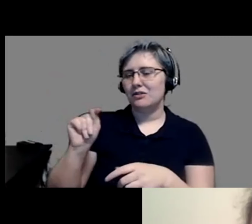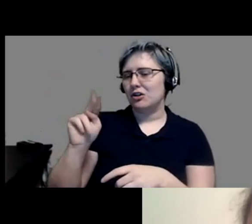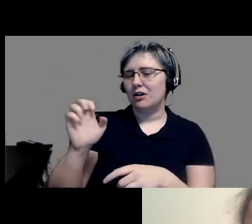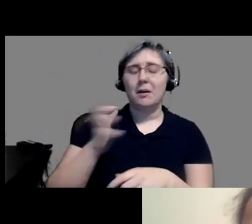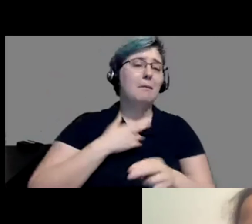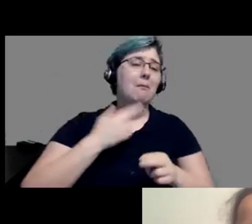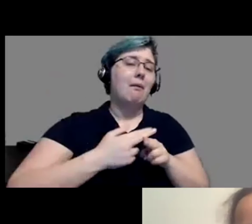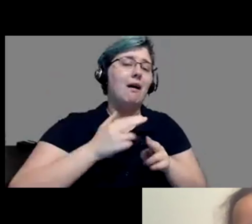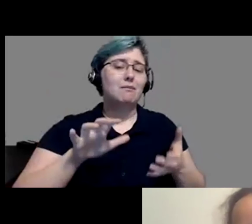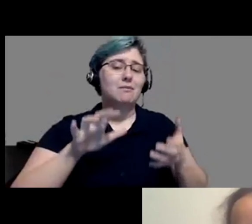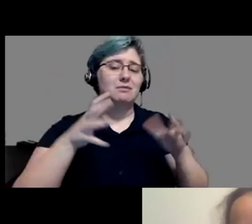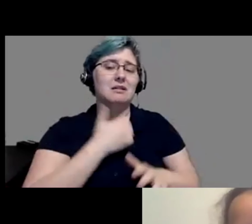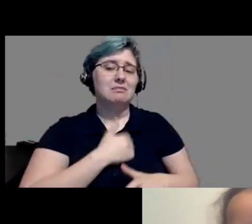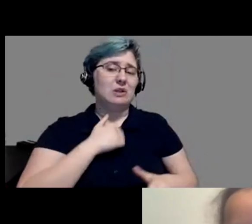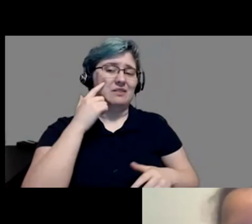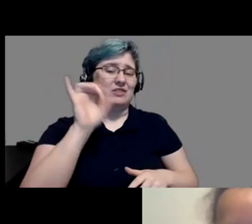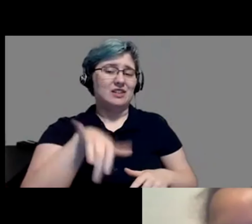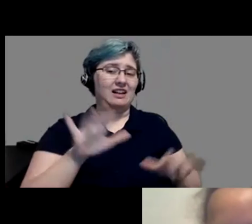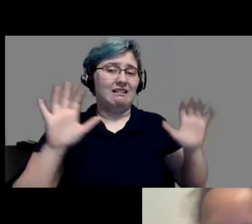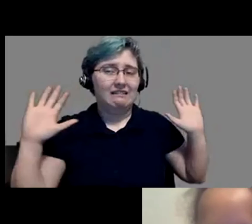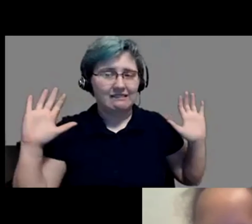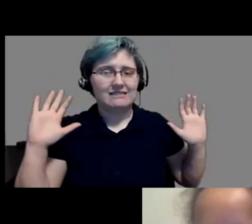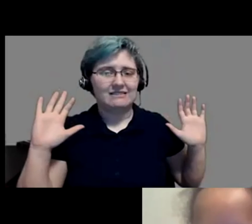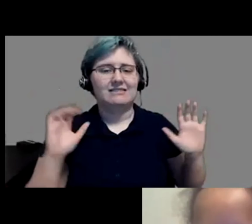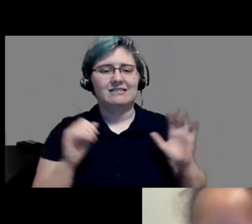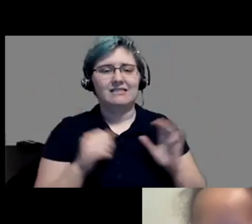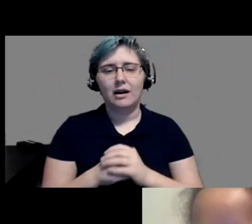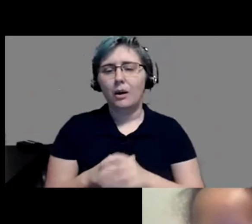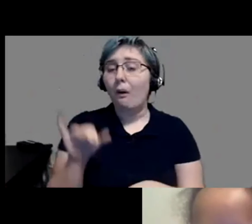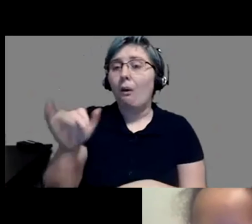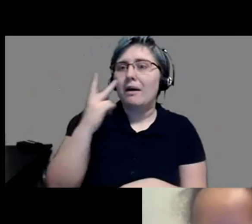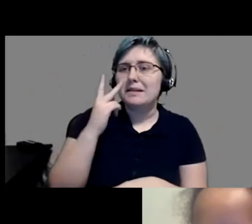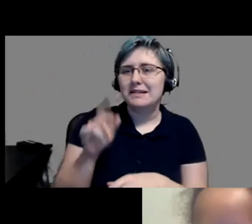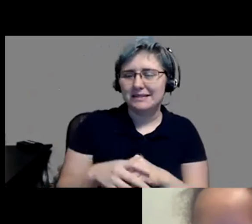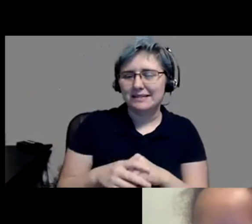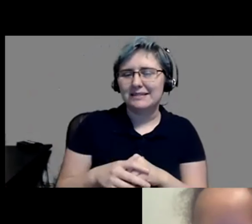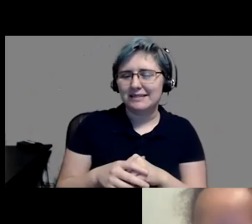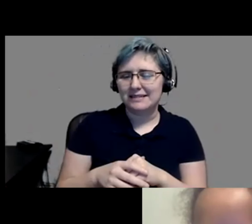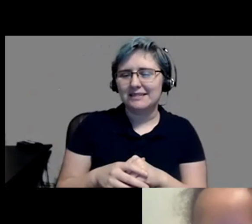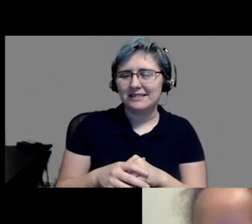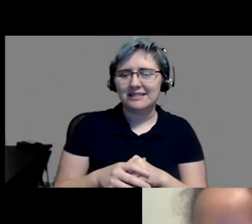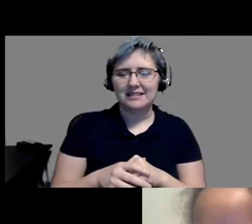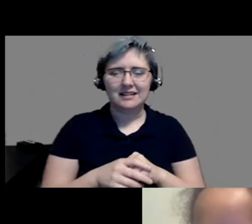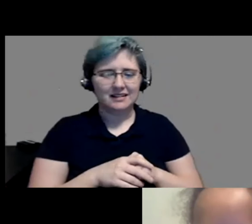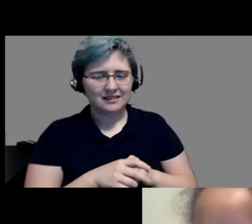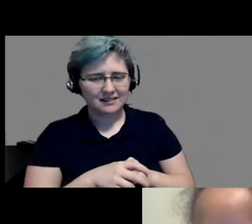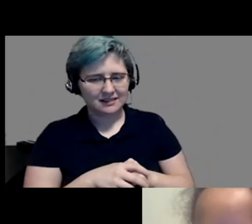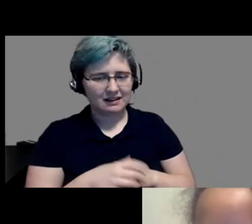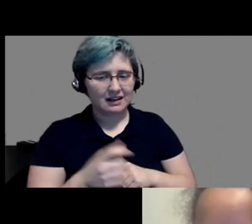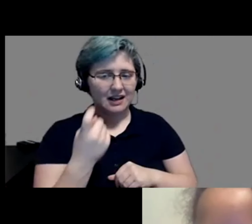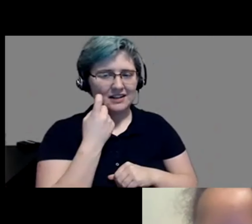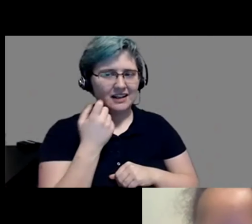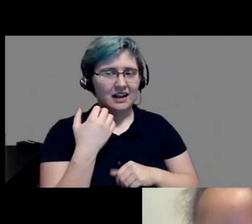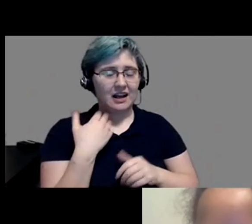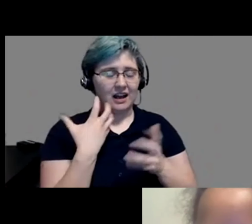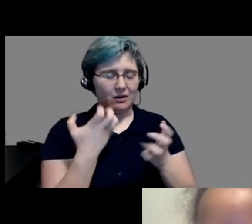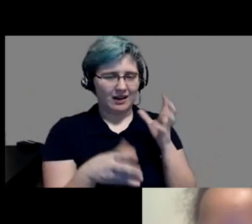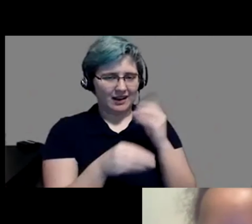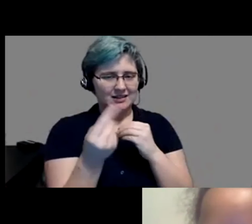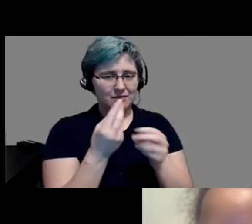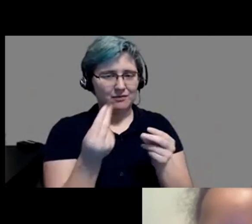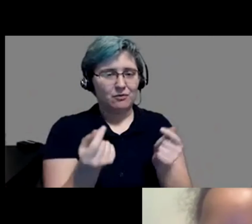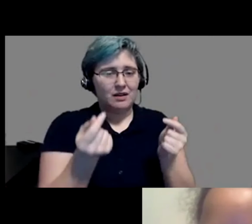for that. Oh, okay. I just had something very quickly that